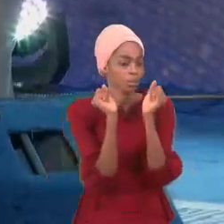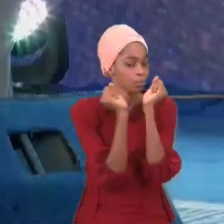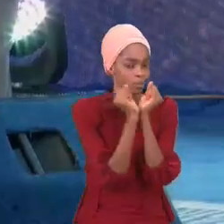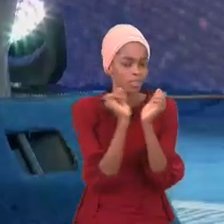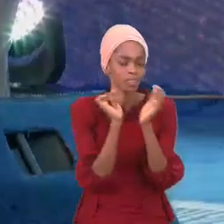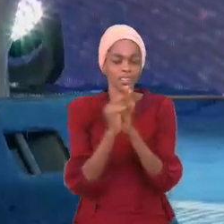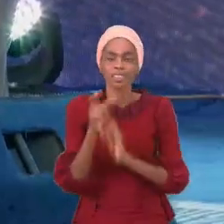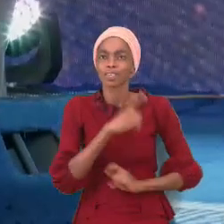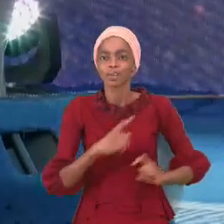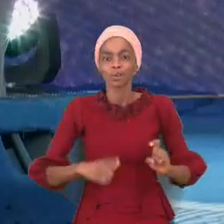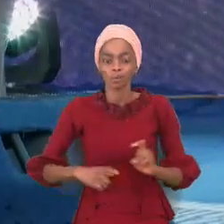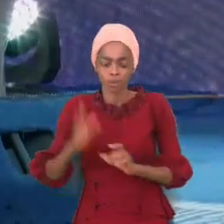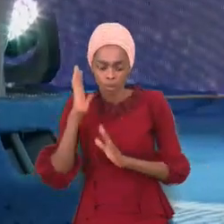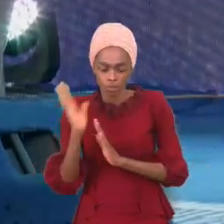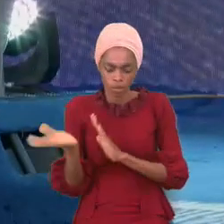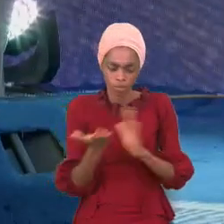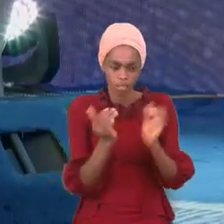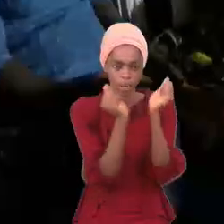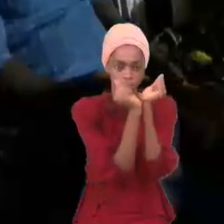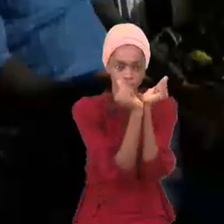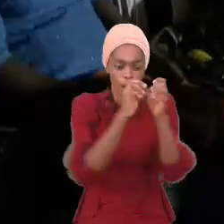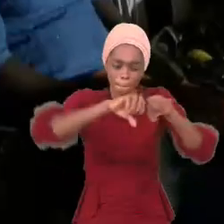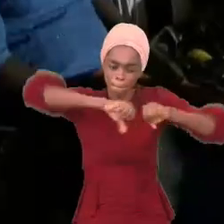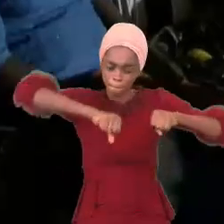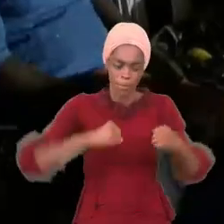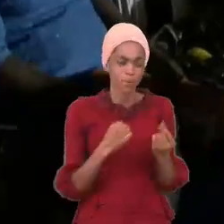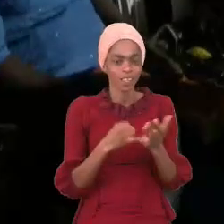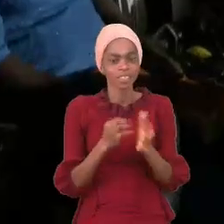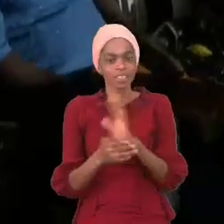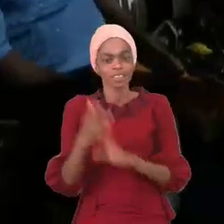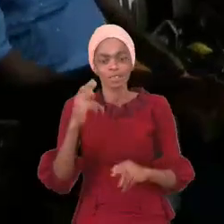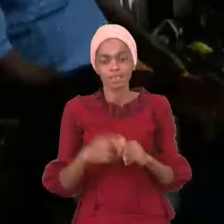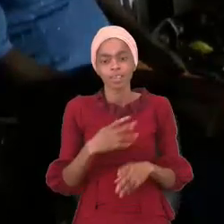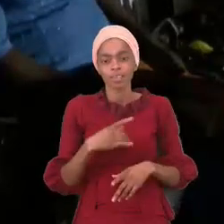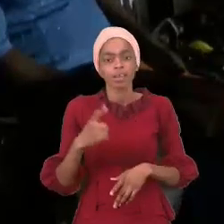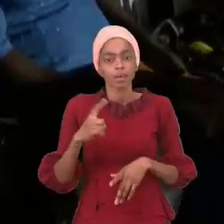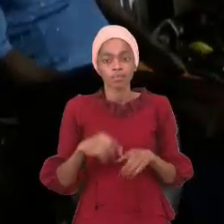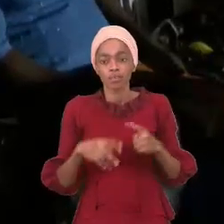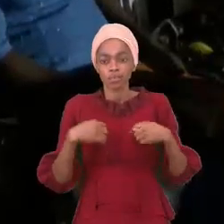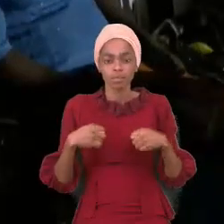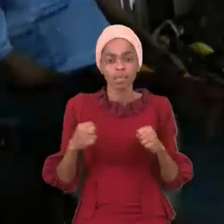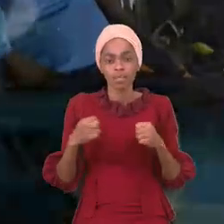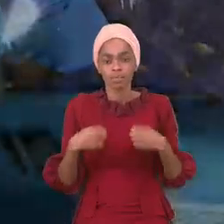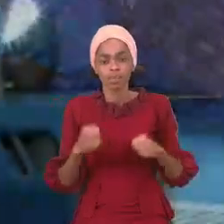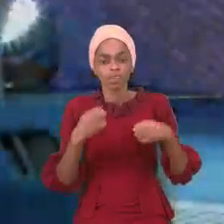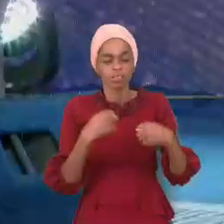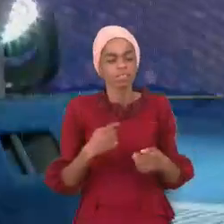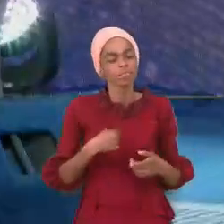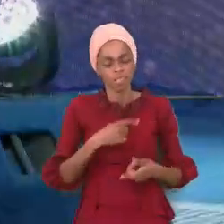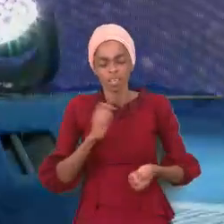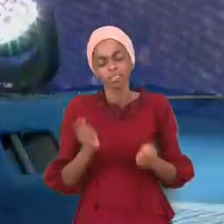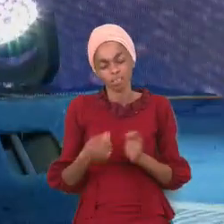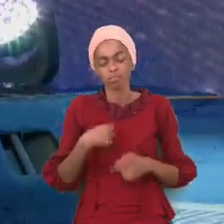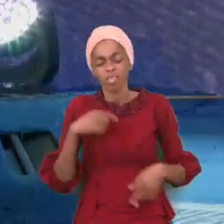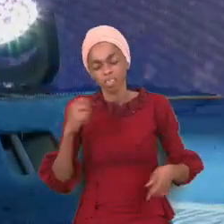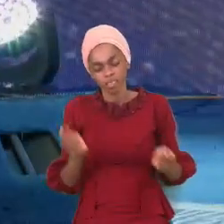Lord will break the bondage of your life. You know how you tried, and you made resolution.